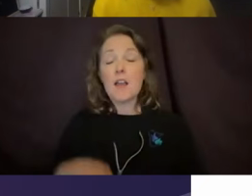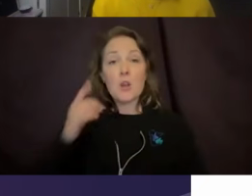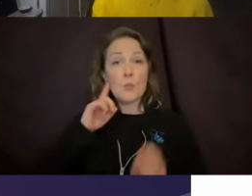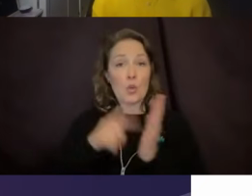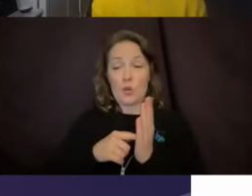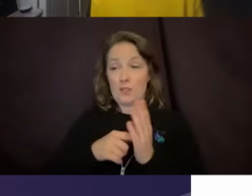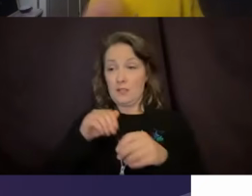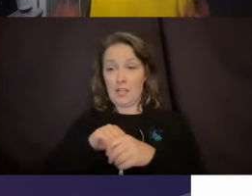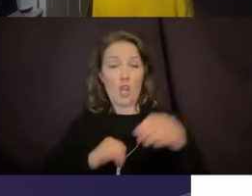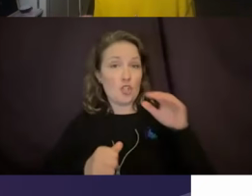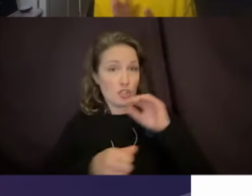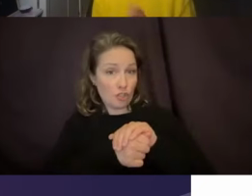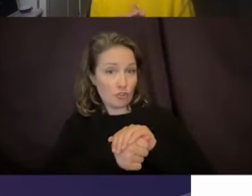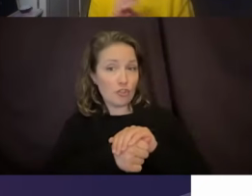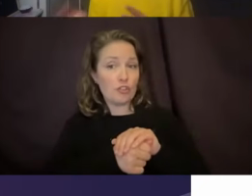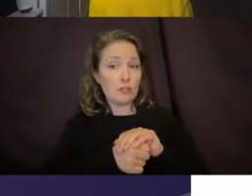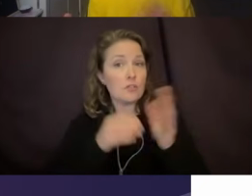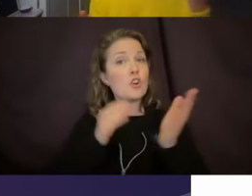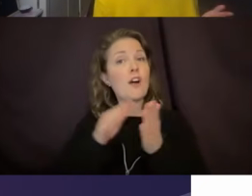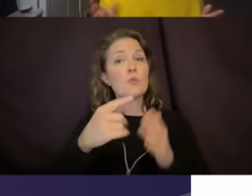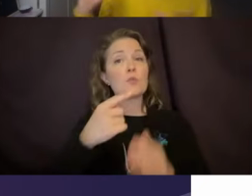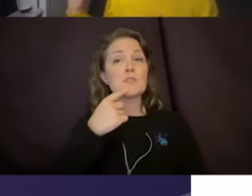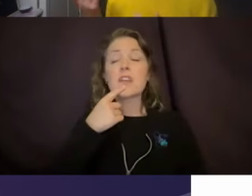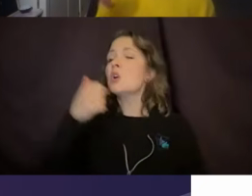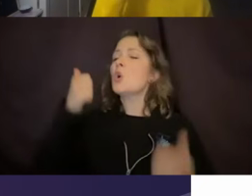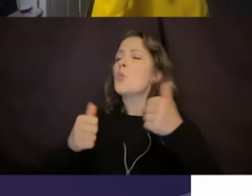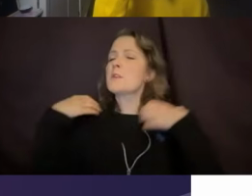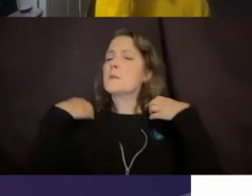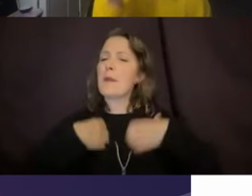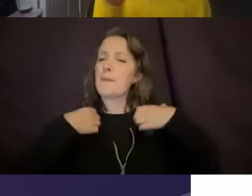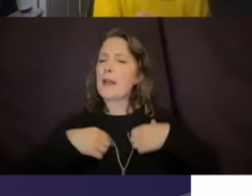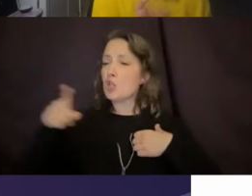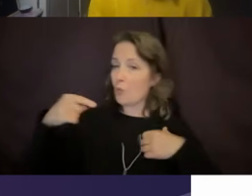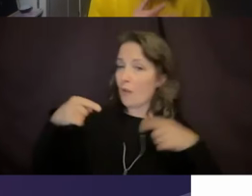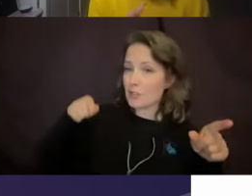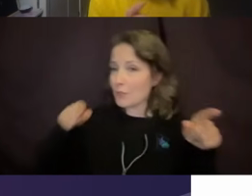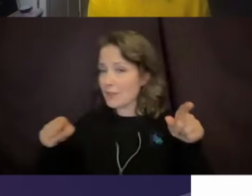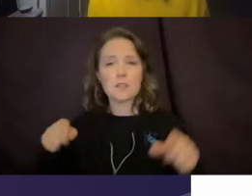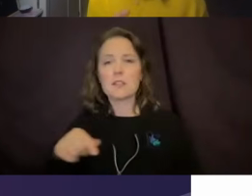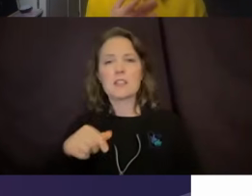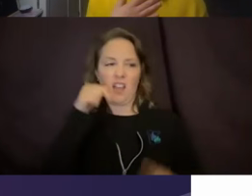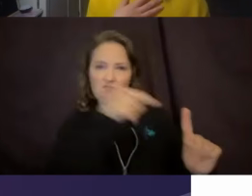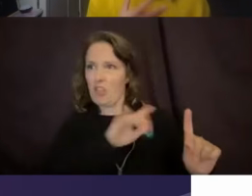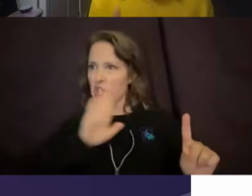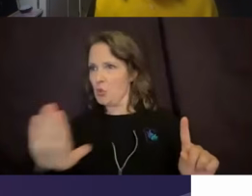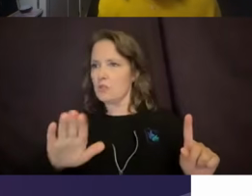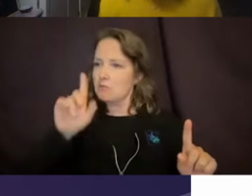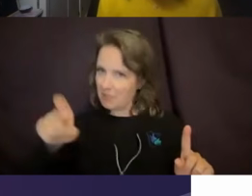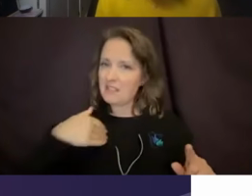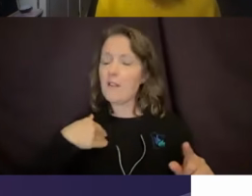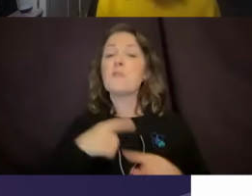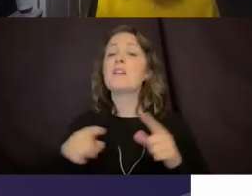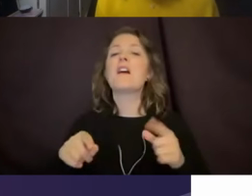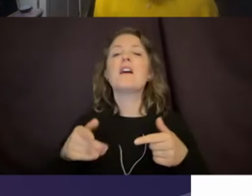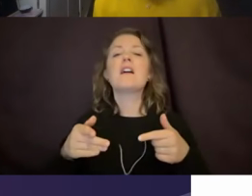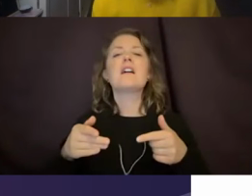shelter of saying, which backpack would you like? This one, or another one? And not saying this is the backpack you have to have, but allowing them to